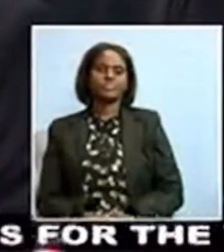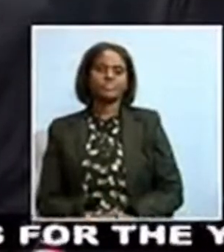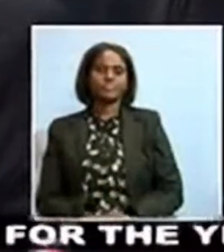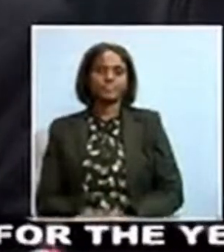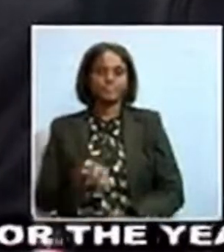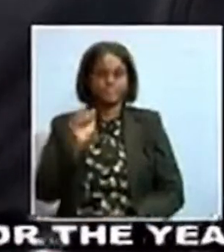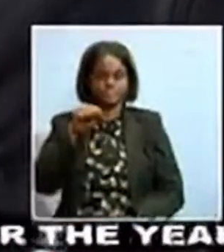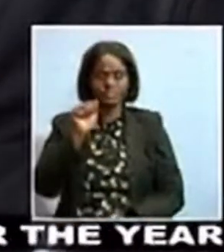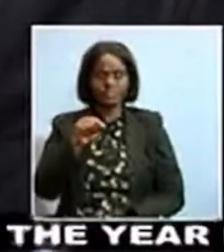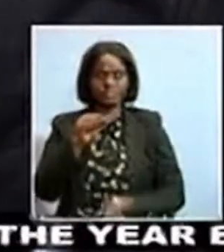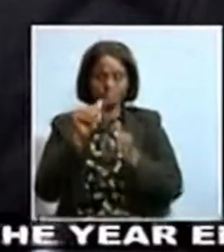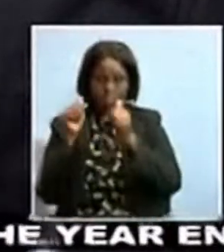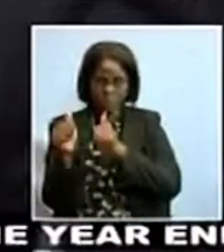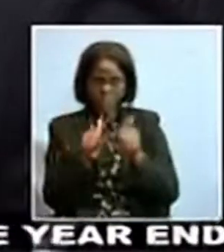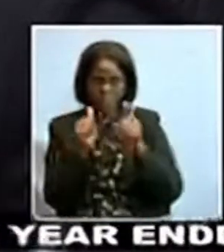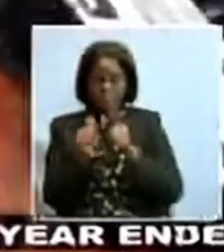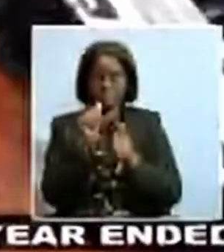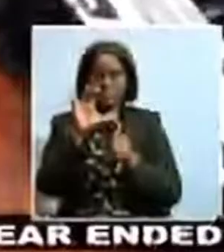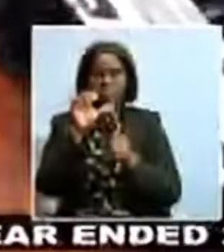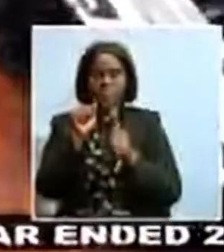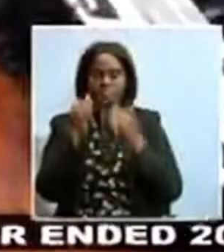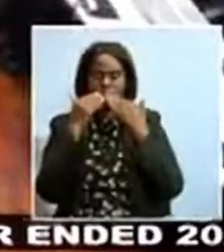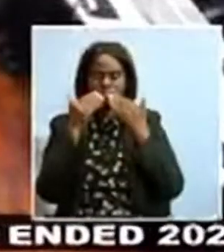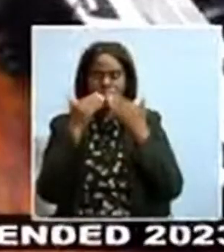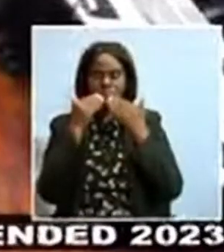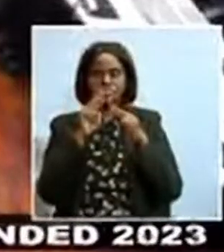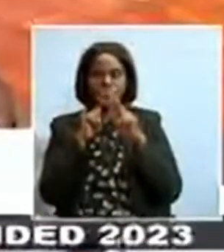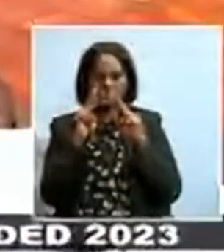Yes, Acting CS. Thank you, Chair.